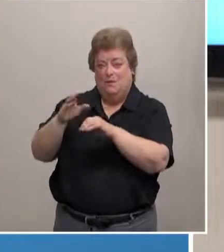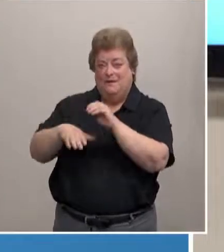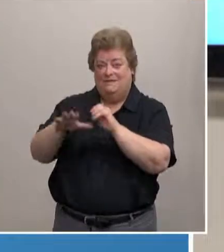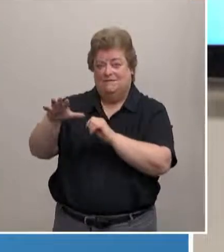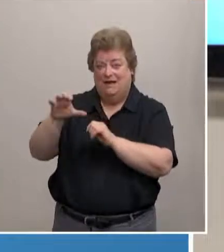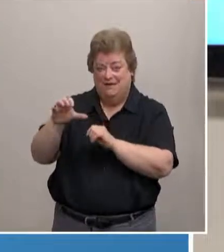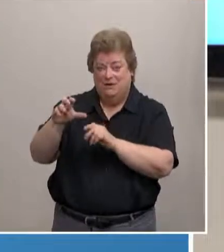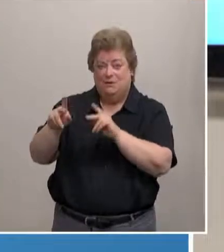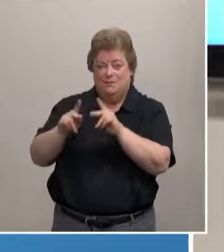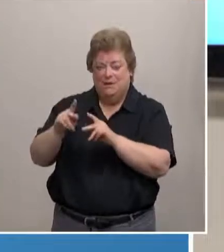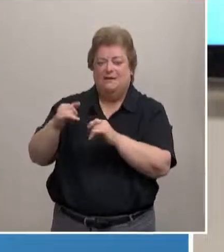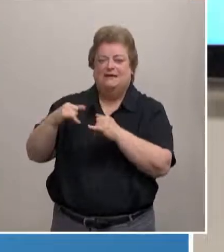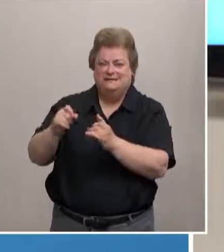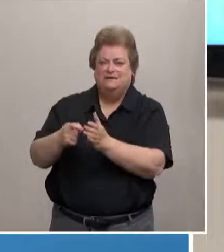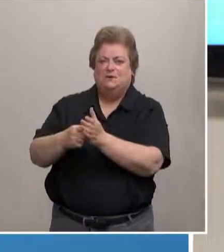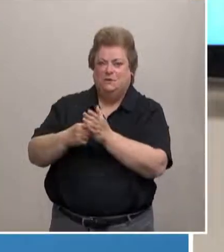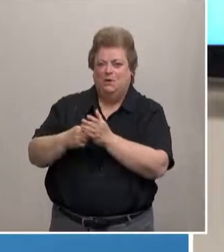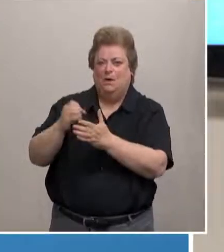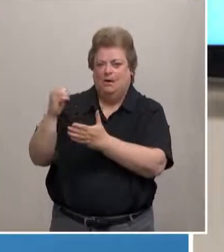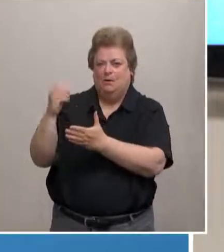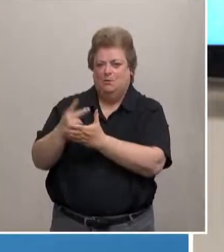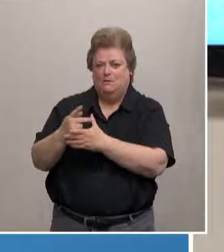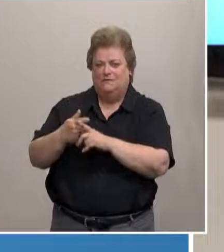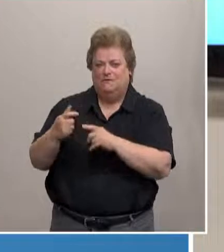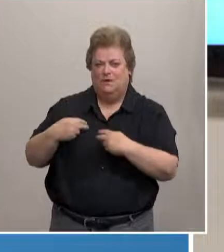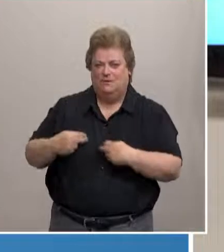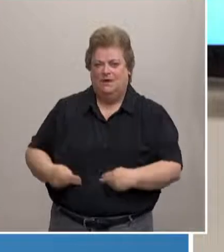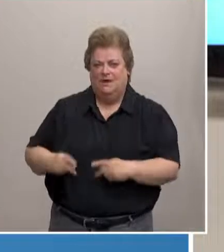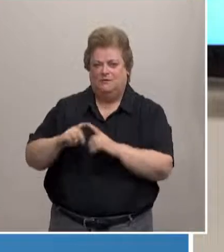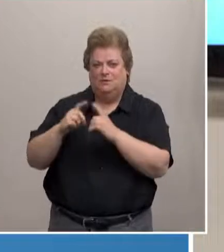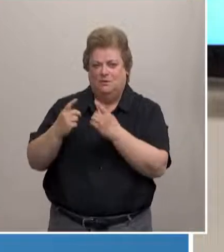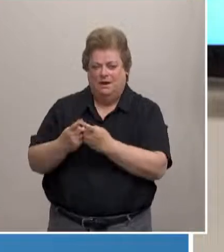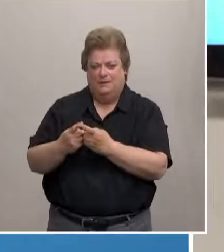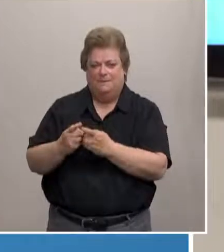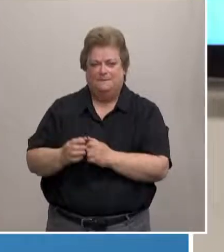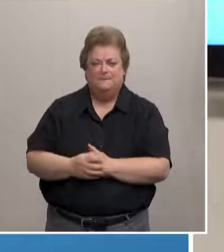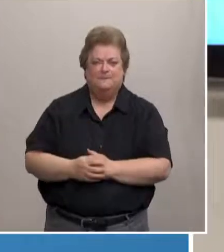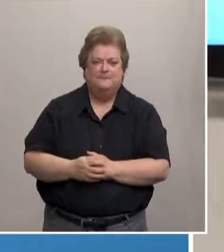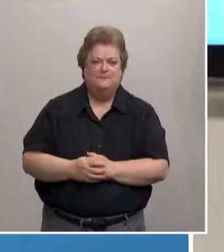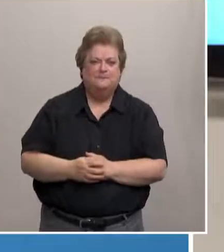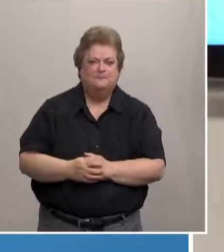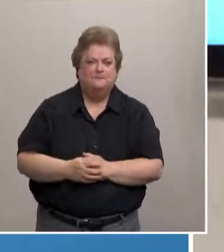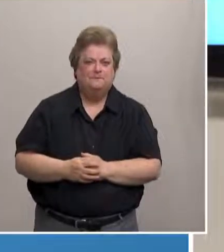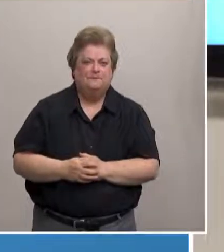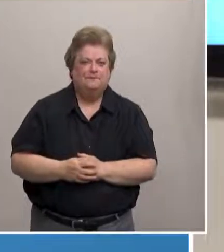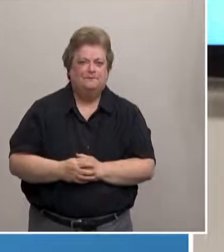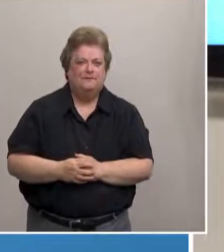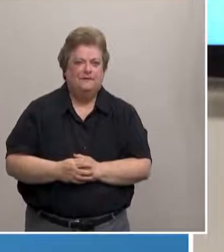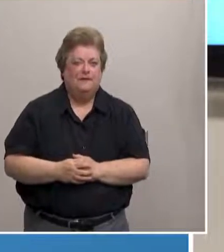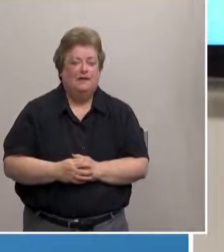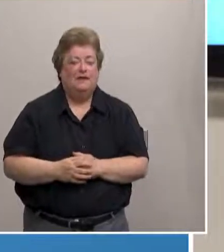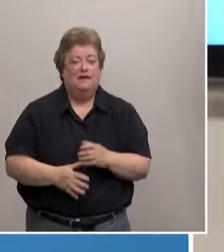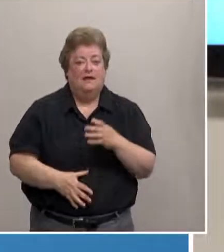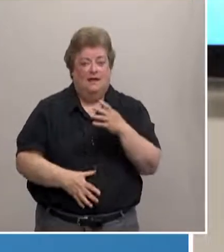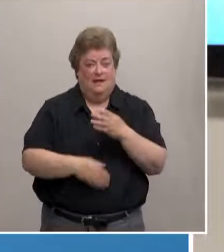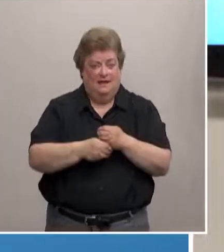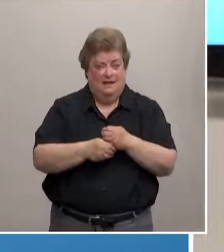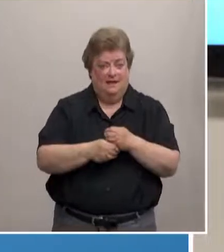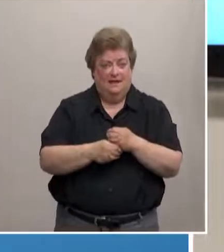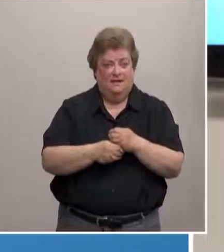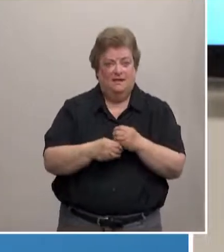500 people will still require approval and a plan review from the health department. In